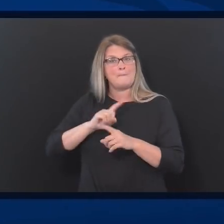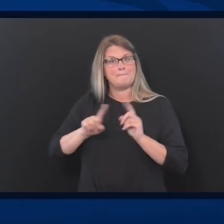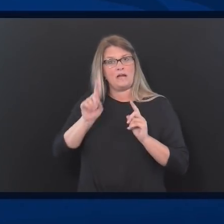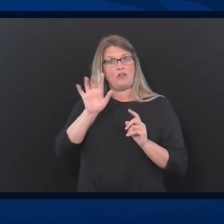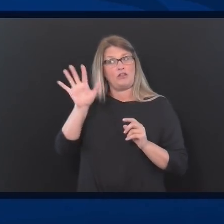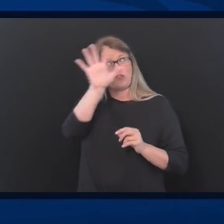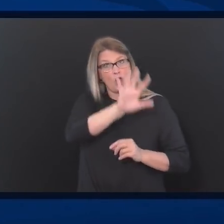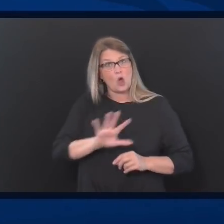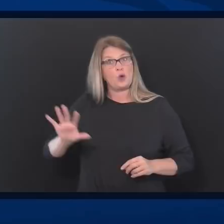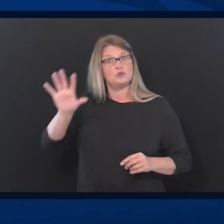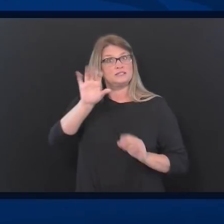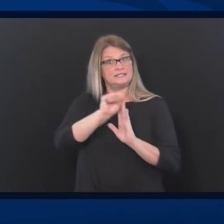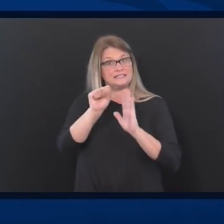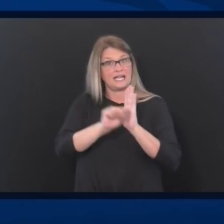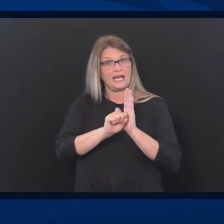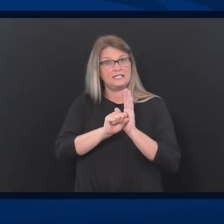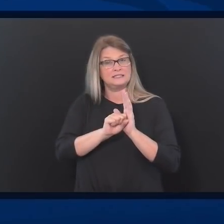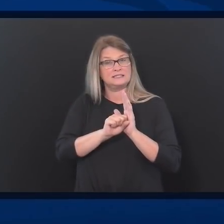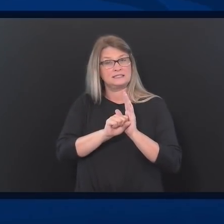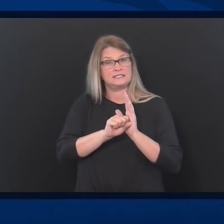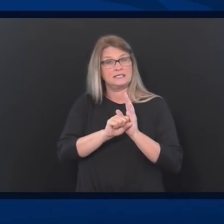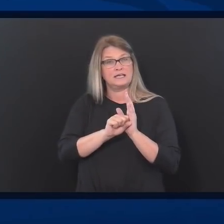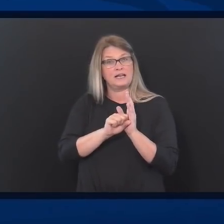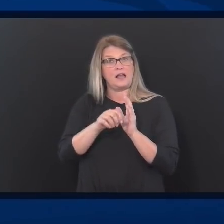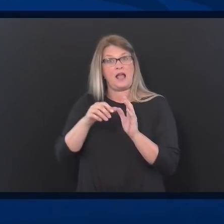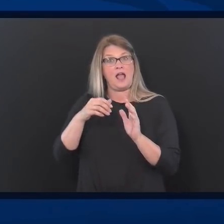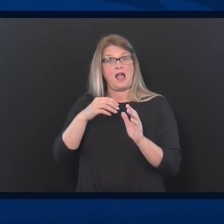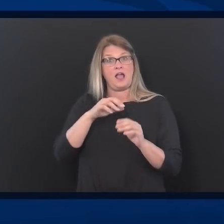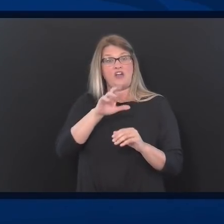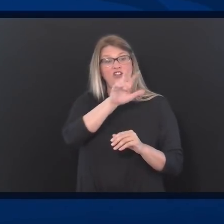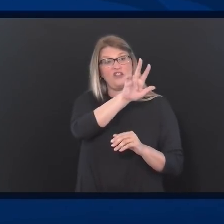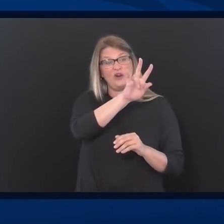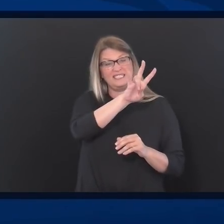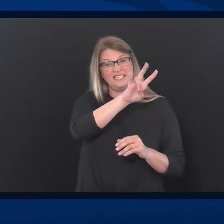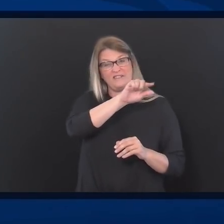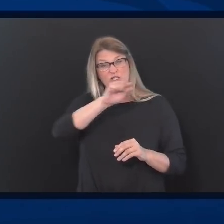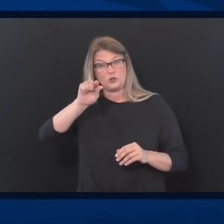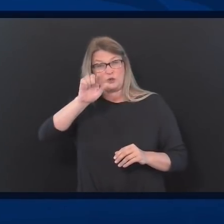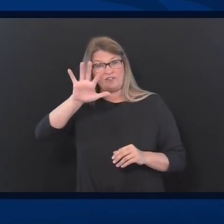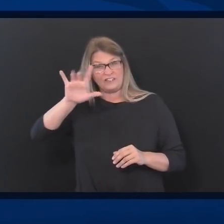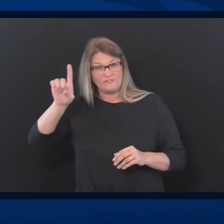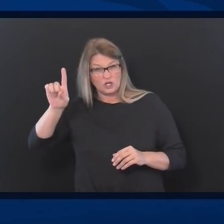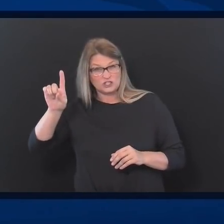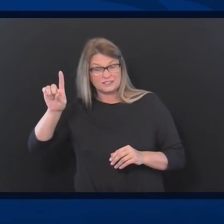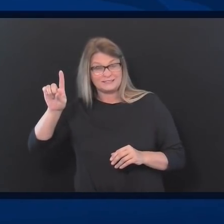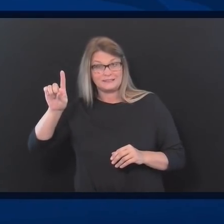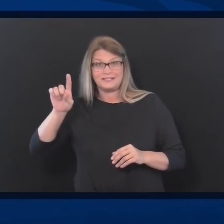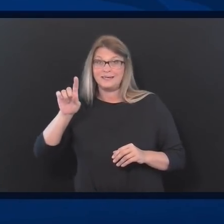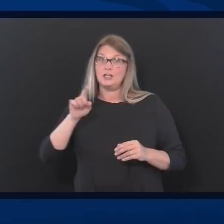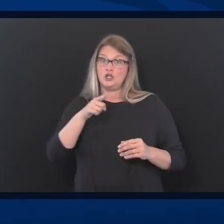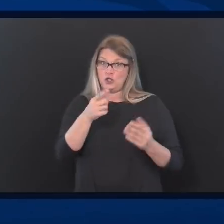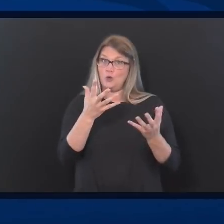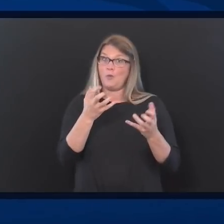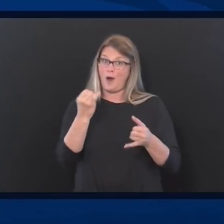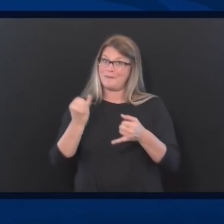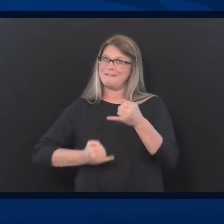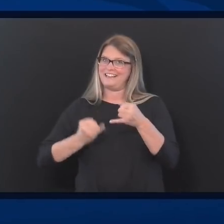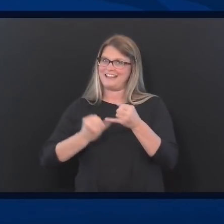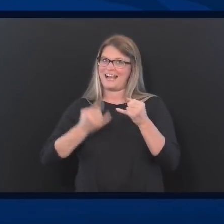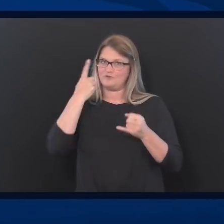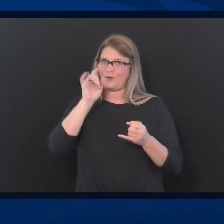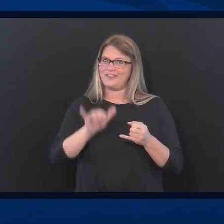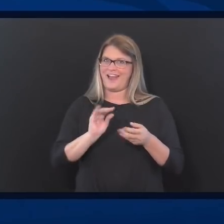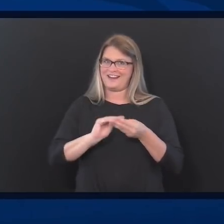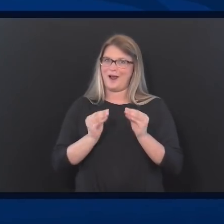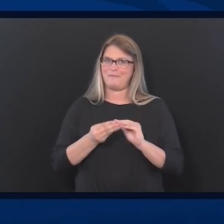states ranked from 37th to 51st. Now, you want to be last in this deal